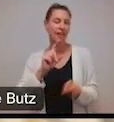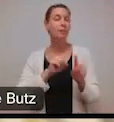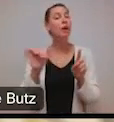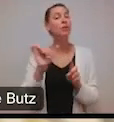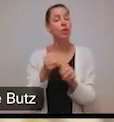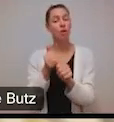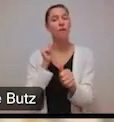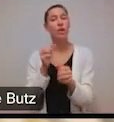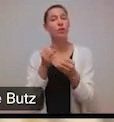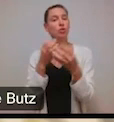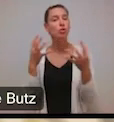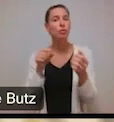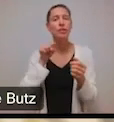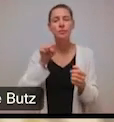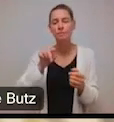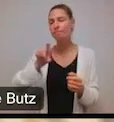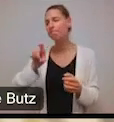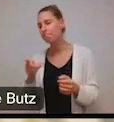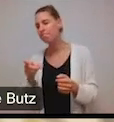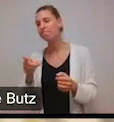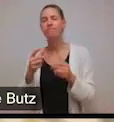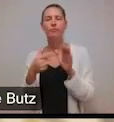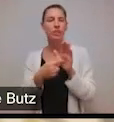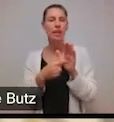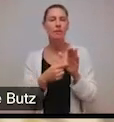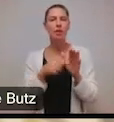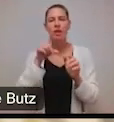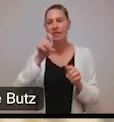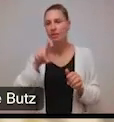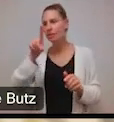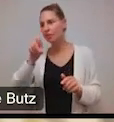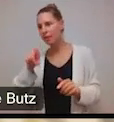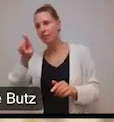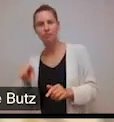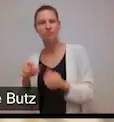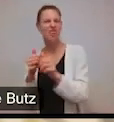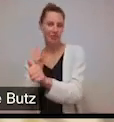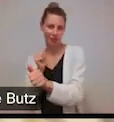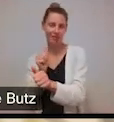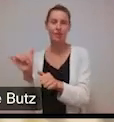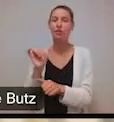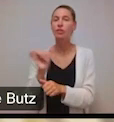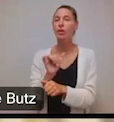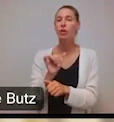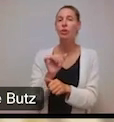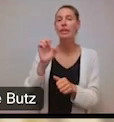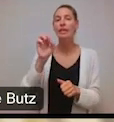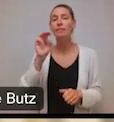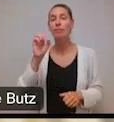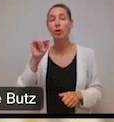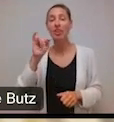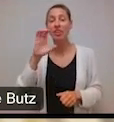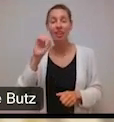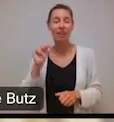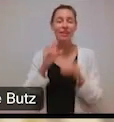excessive punctuation, like multiple exclamation marks, for example. You should avoid emoticons, smiley